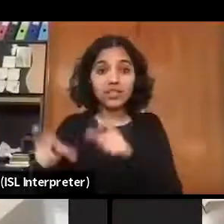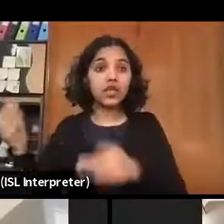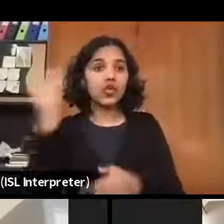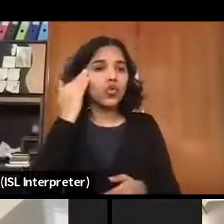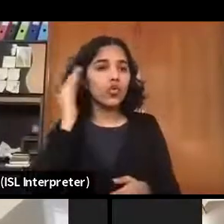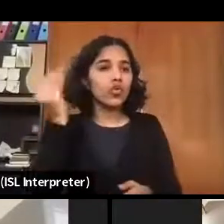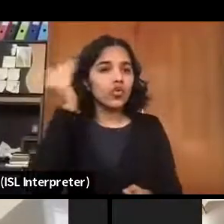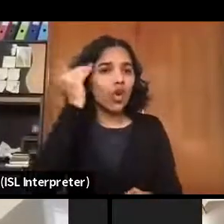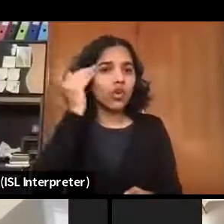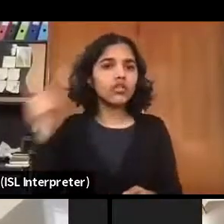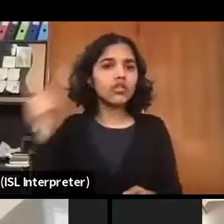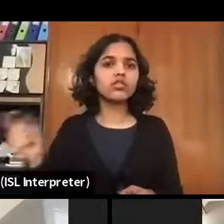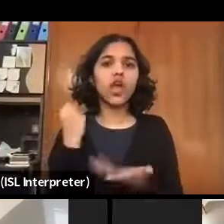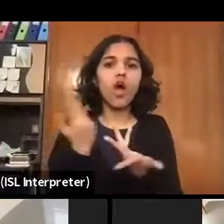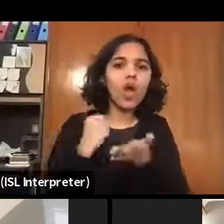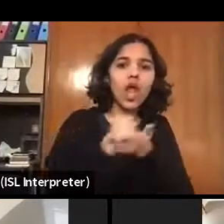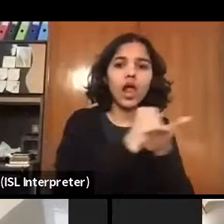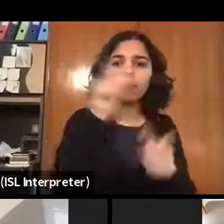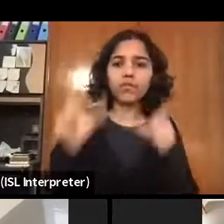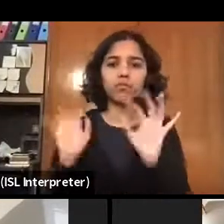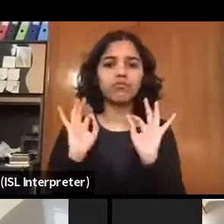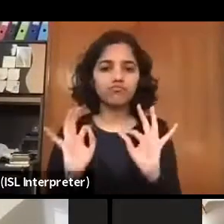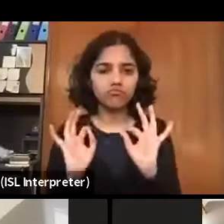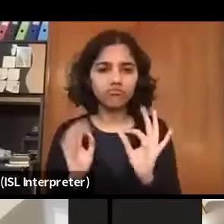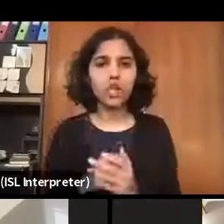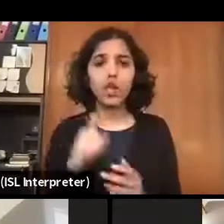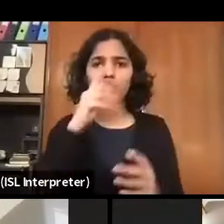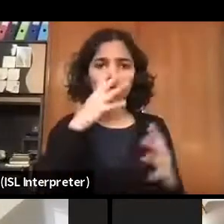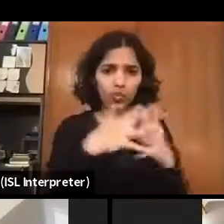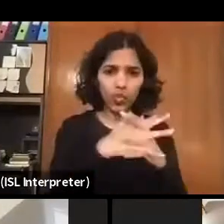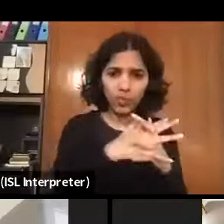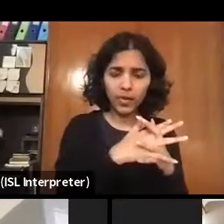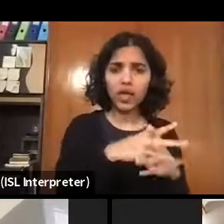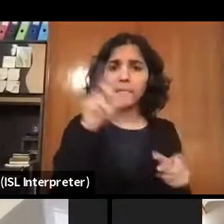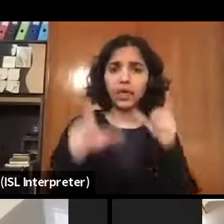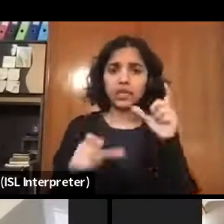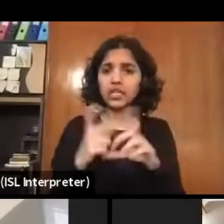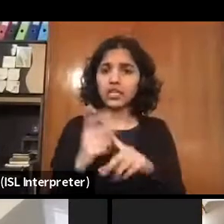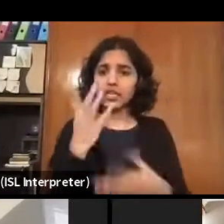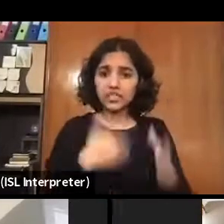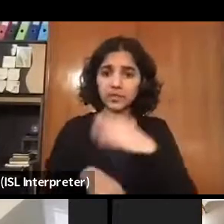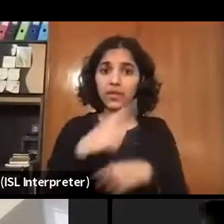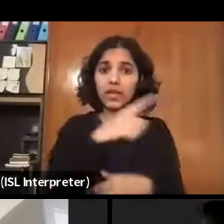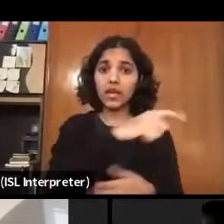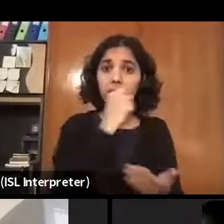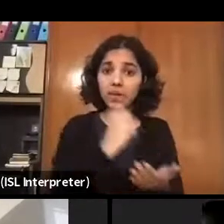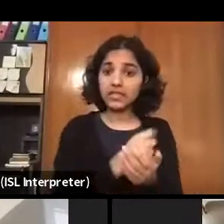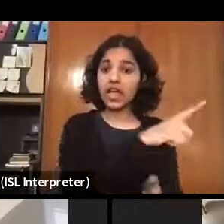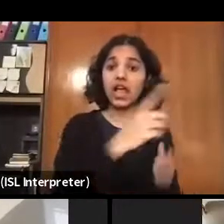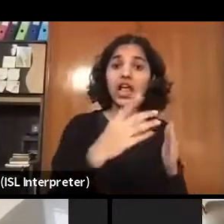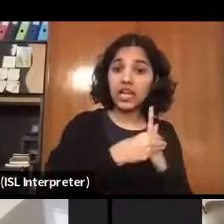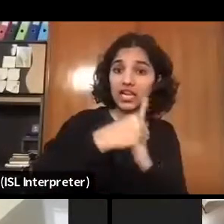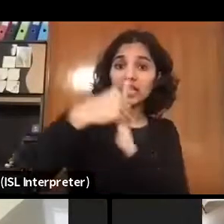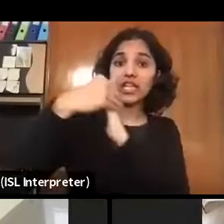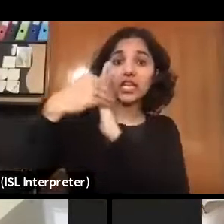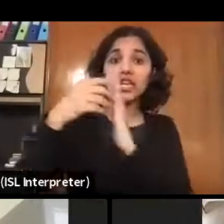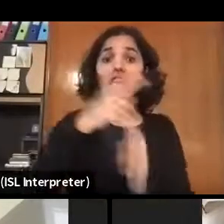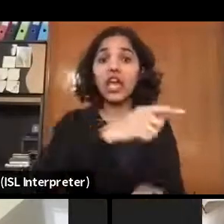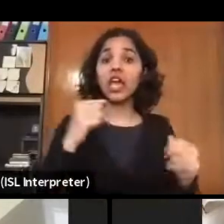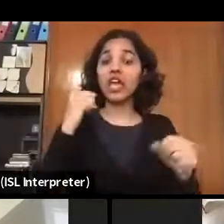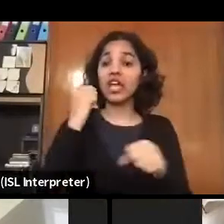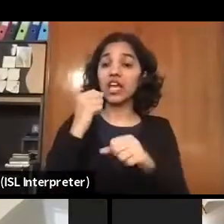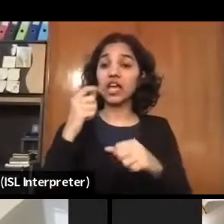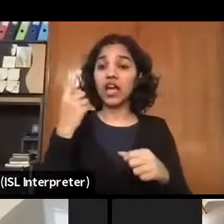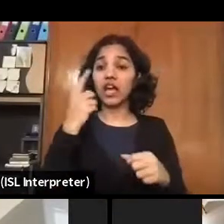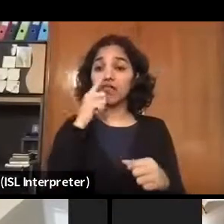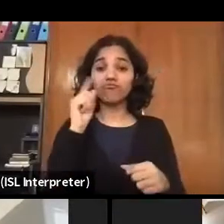and reconstruction. One, women and persons with disabilities should publicly lead and promote gender equitable